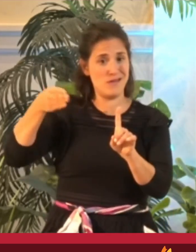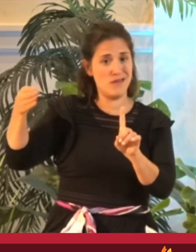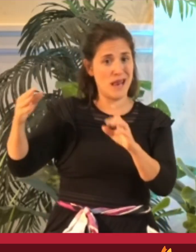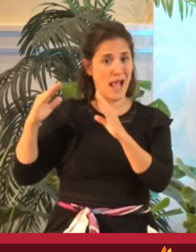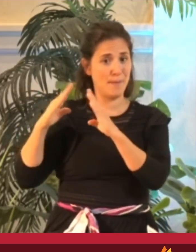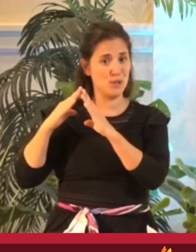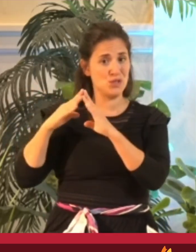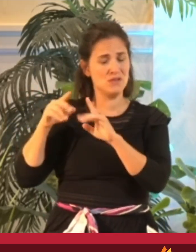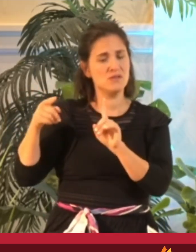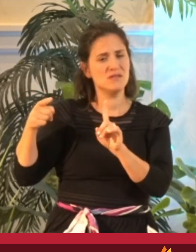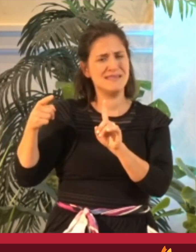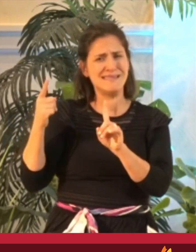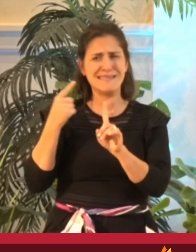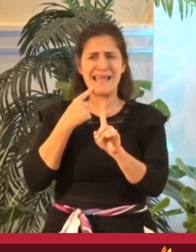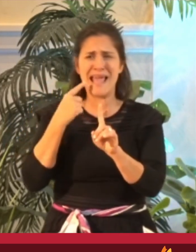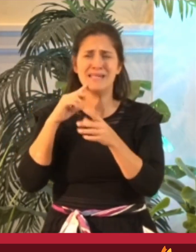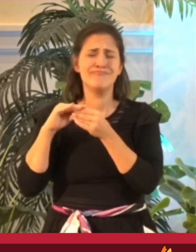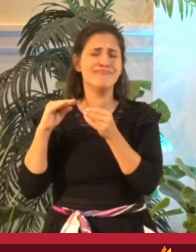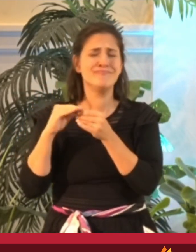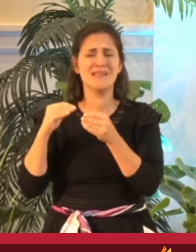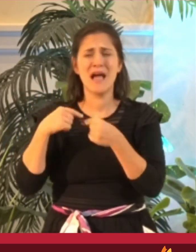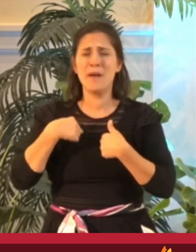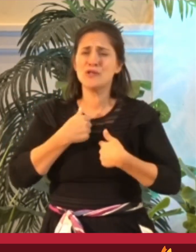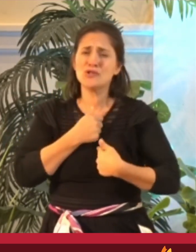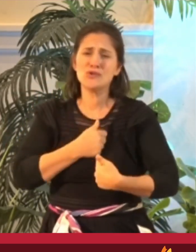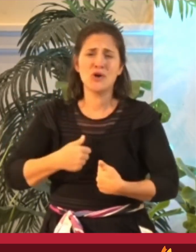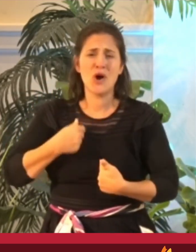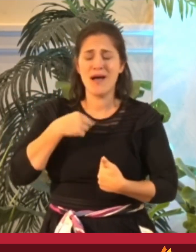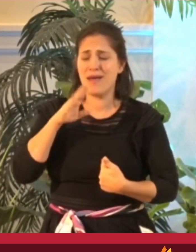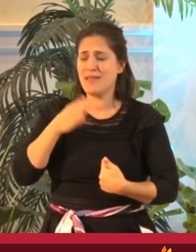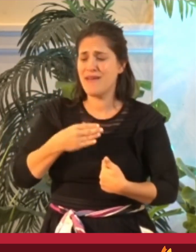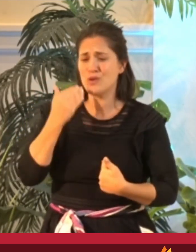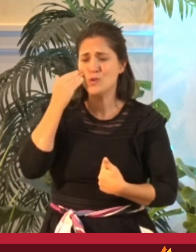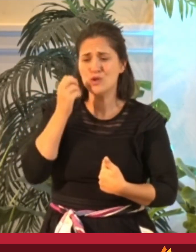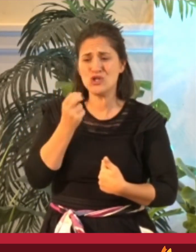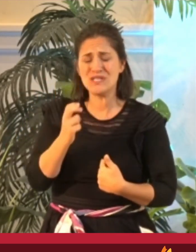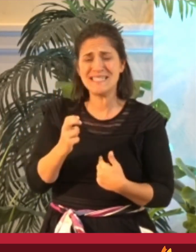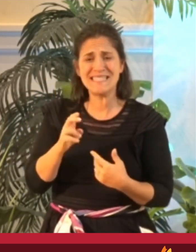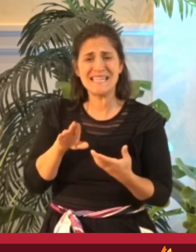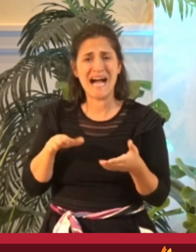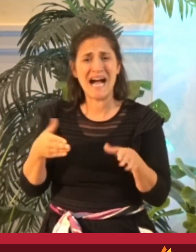But what's really sad is that they didn't know she lived.